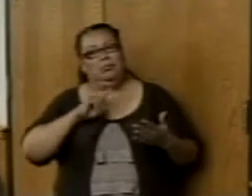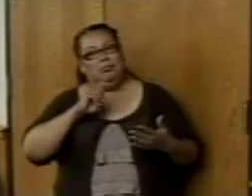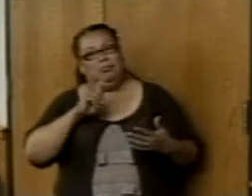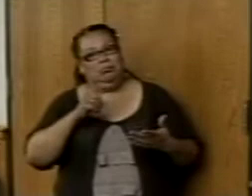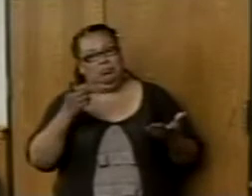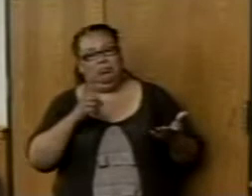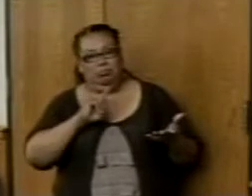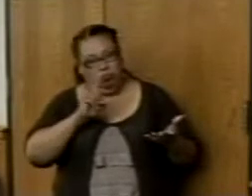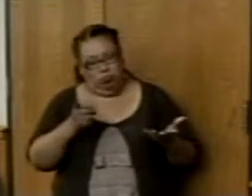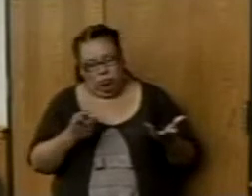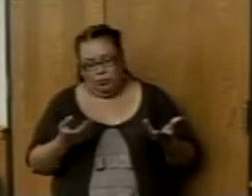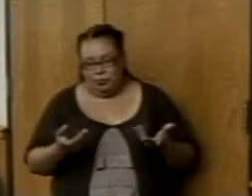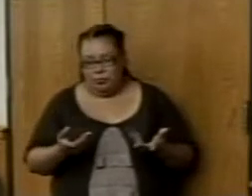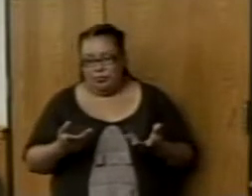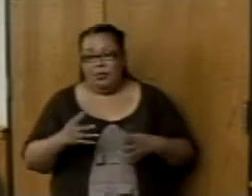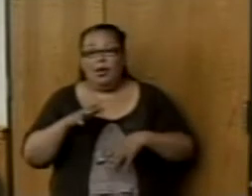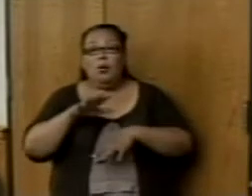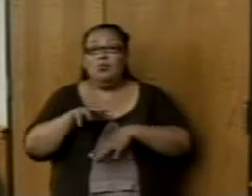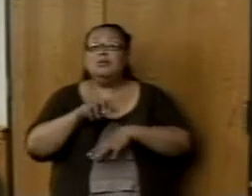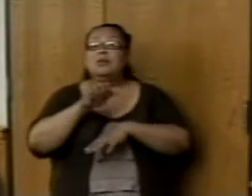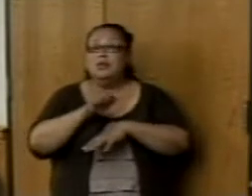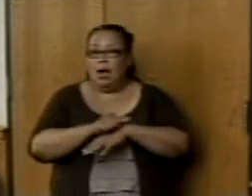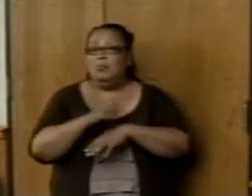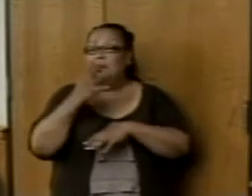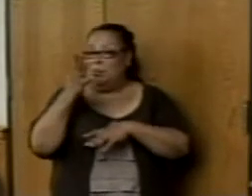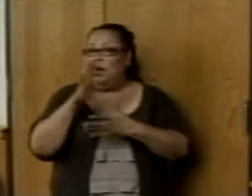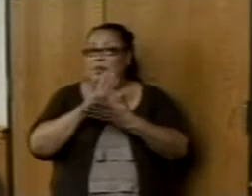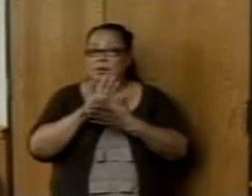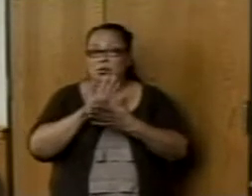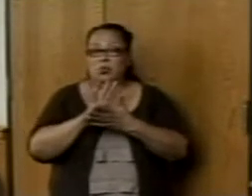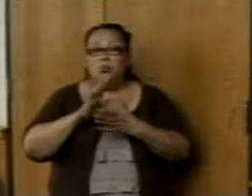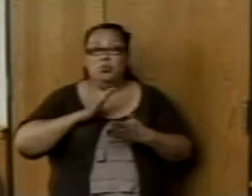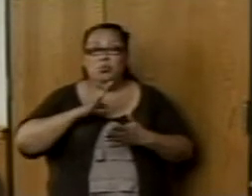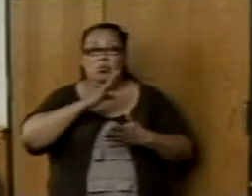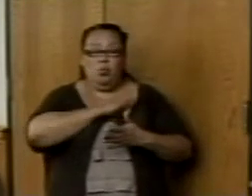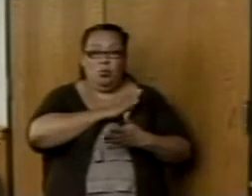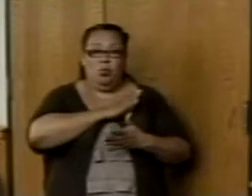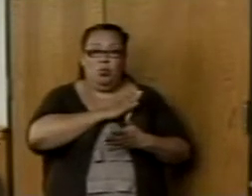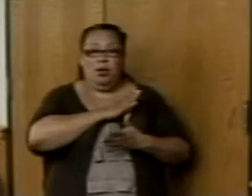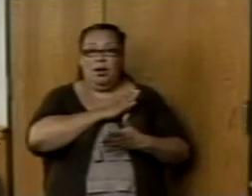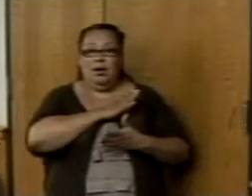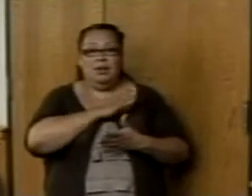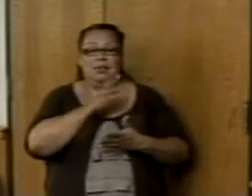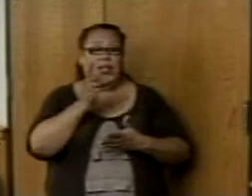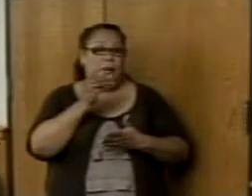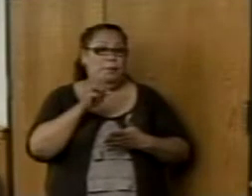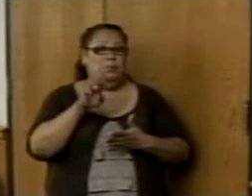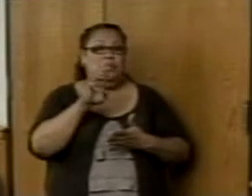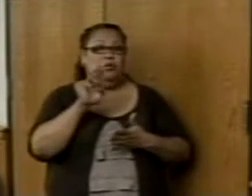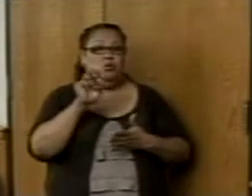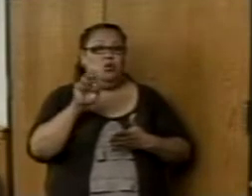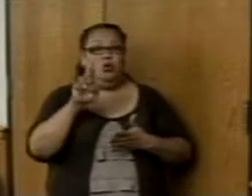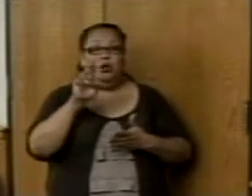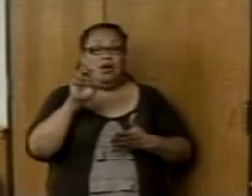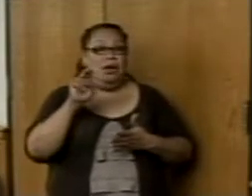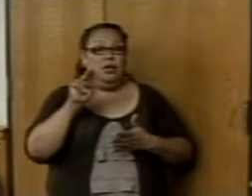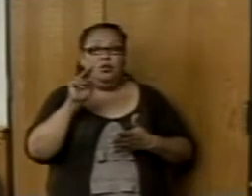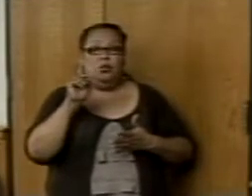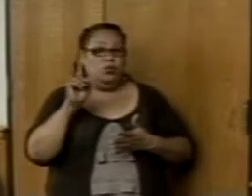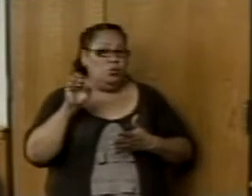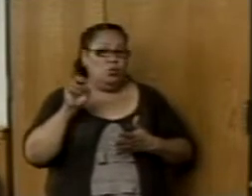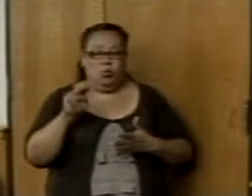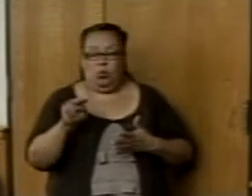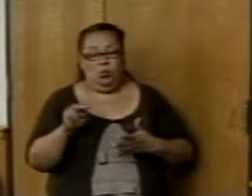is basically adopted by the school board. And this is not Mr. Rendon's policy or Mr. X or Mrs.